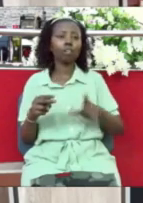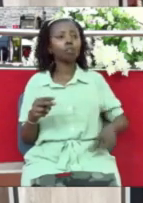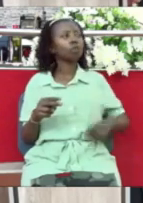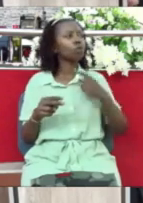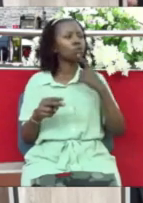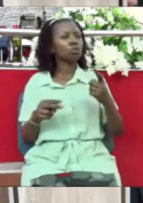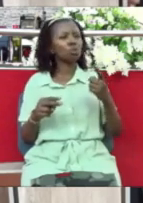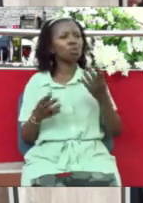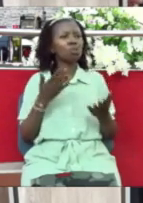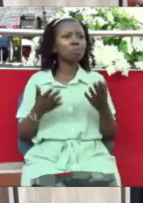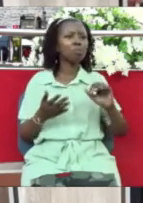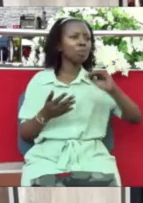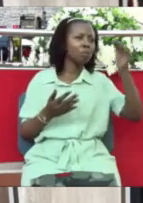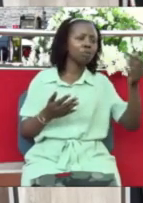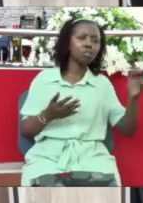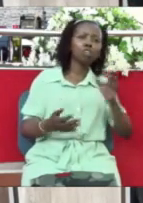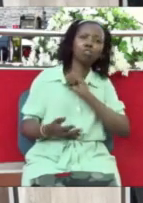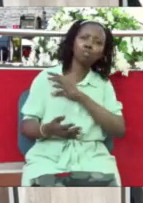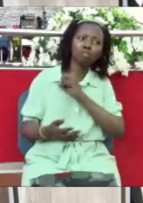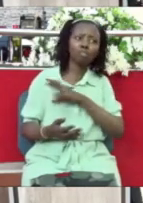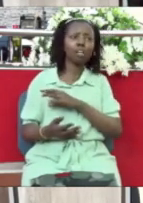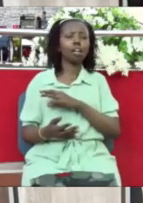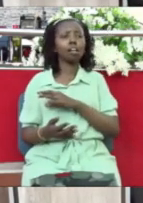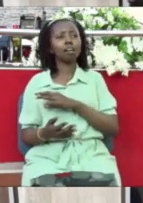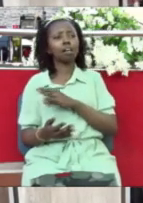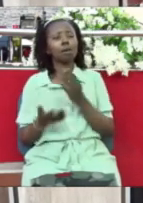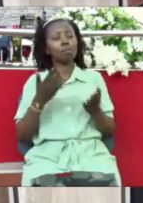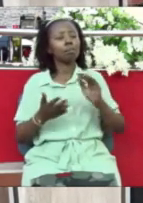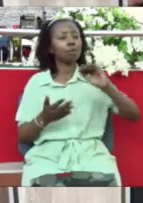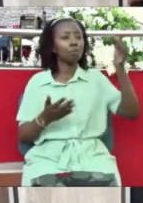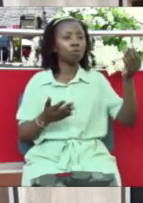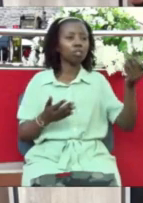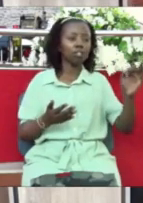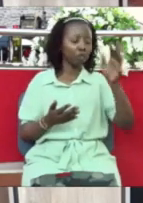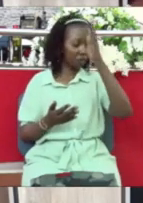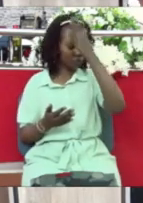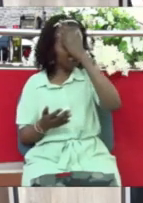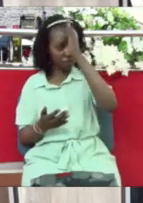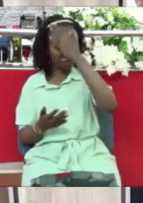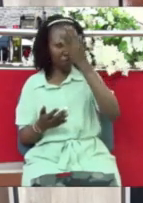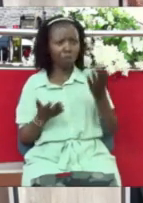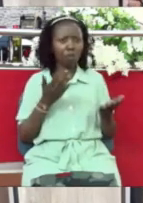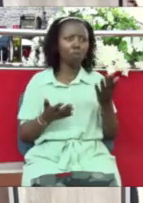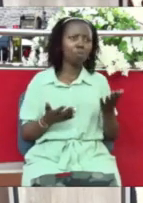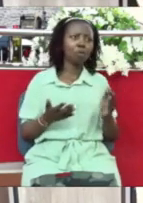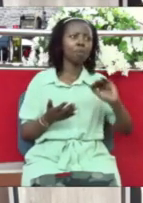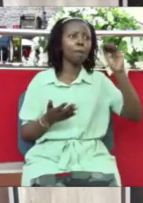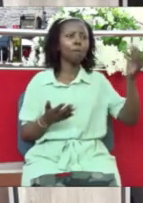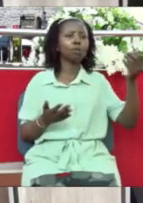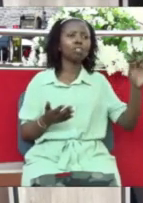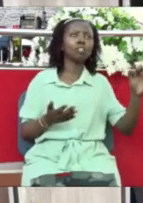the mountain of fear, or the mountain of doubt, or the mountain of